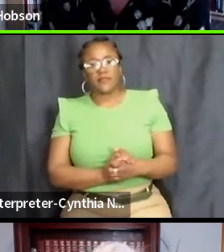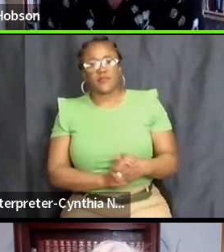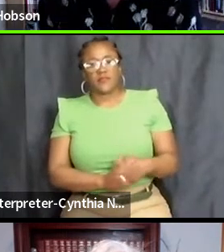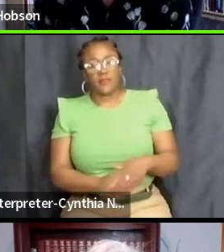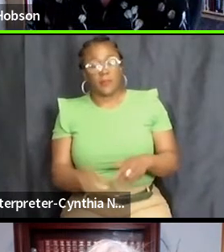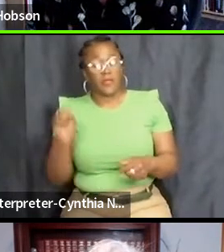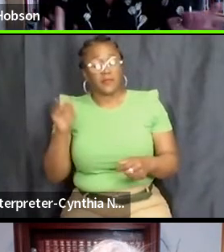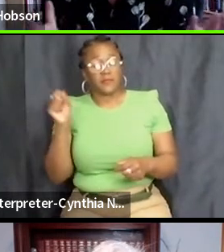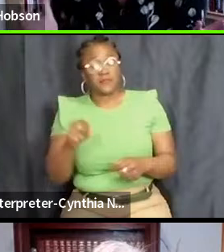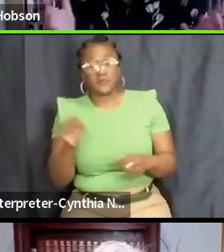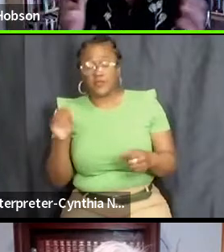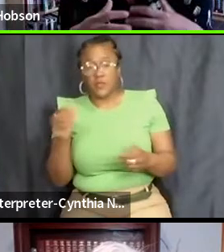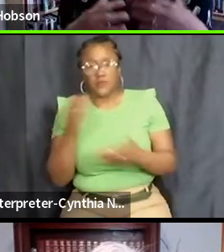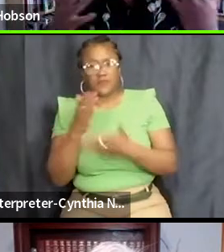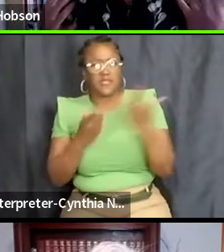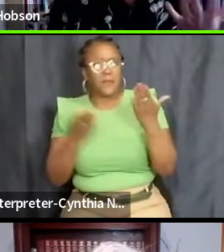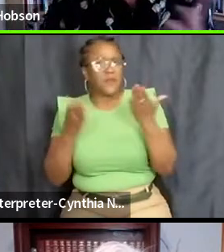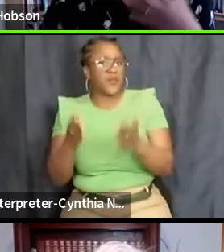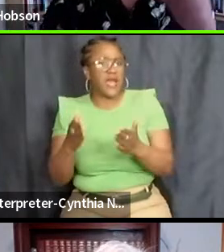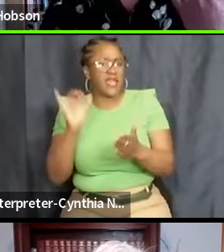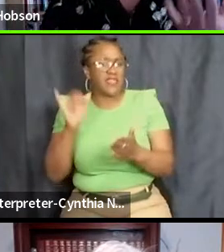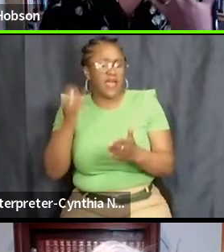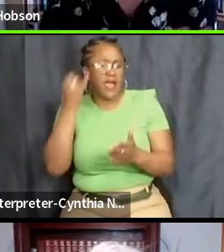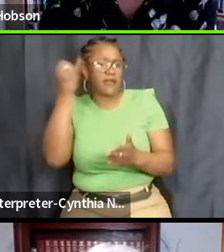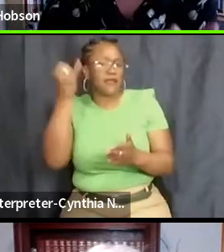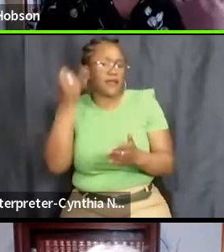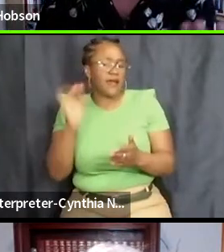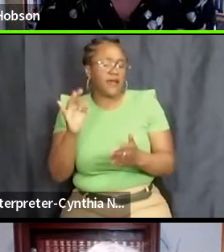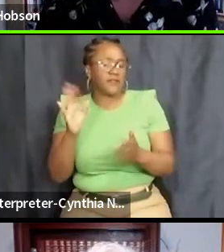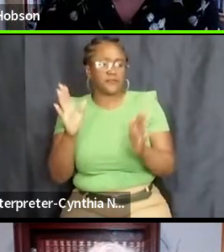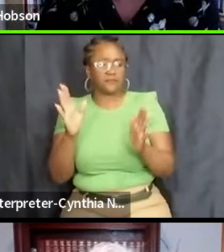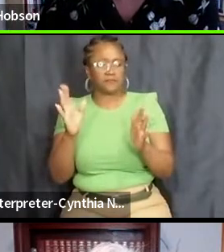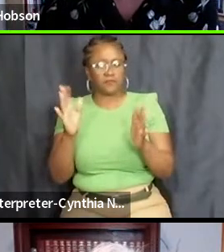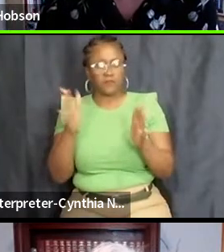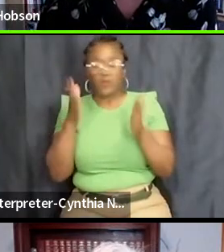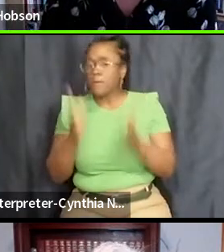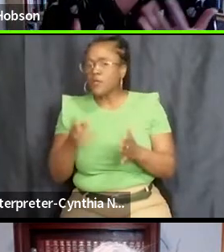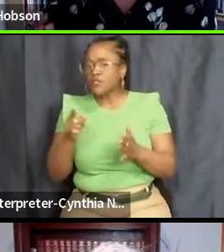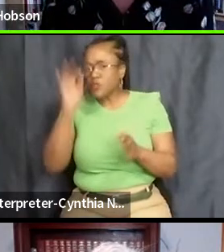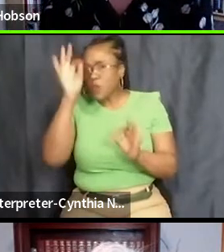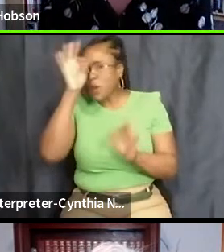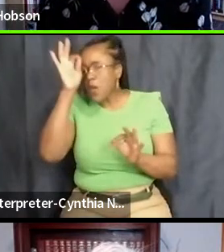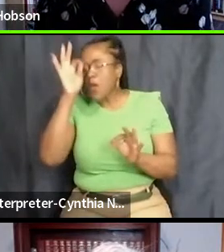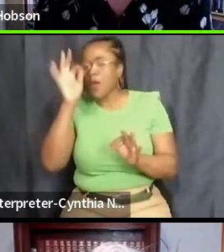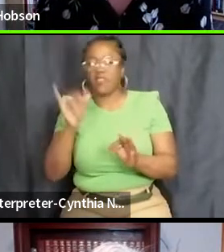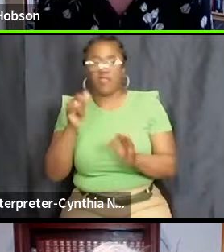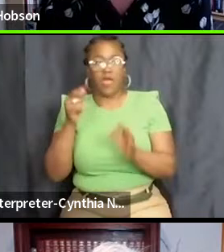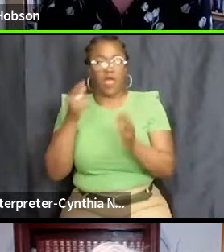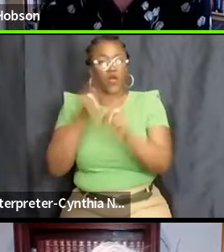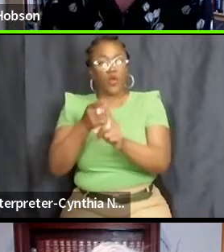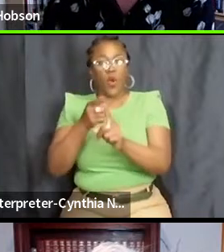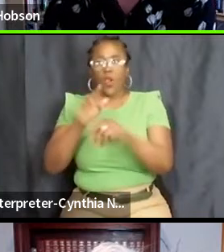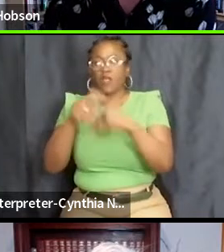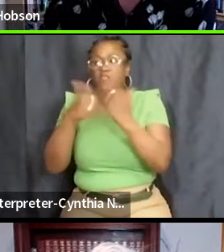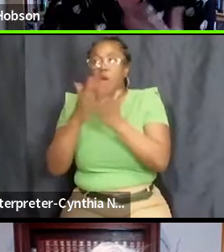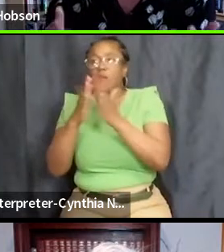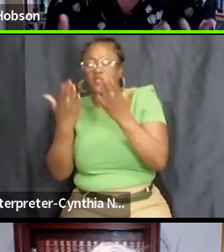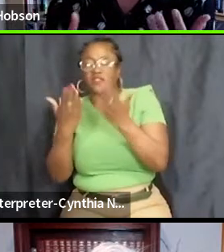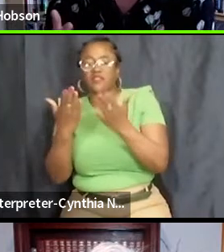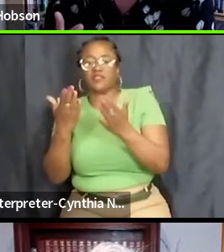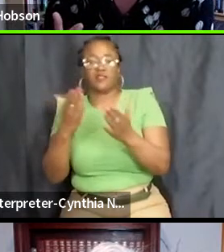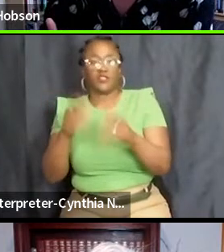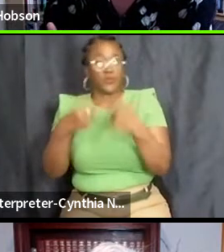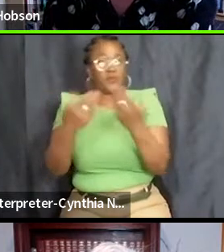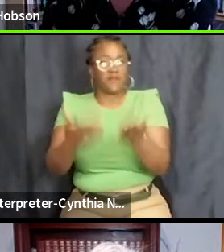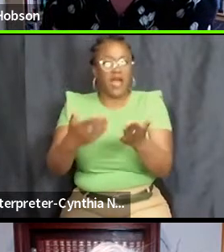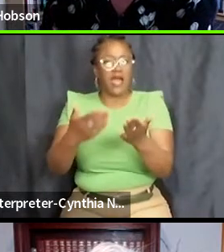Yeah, so in some ways, this sort of idea of, you know, a person that you don't know about is sort of the goal of the whole book, right? To provide a kind